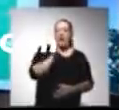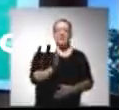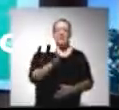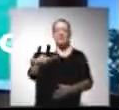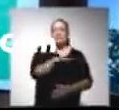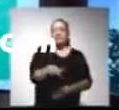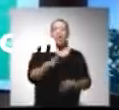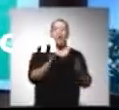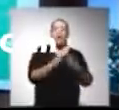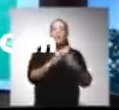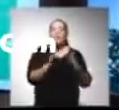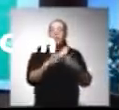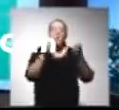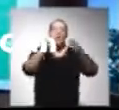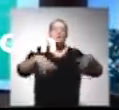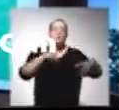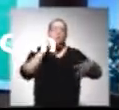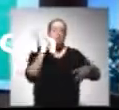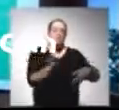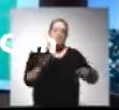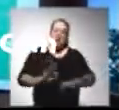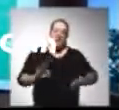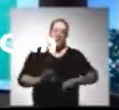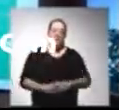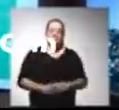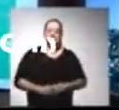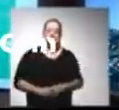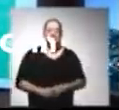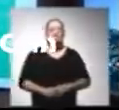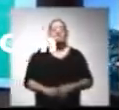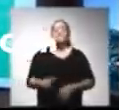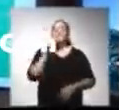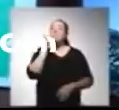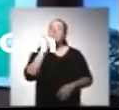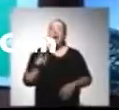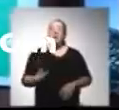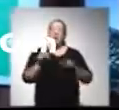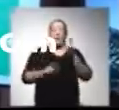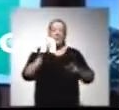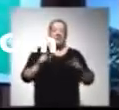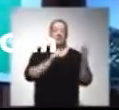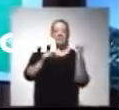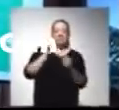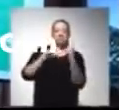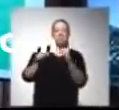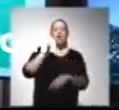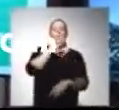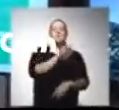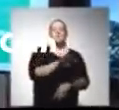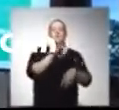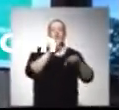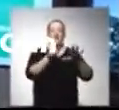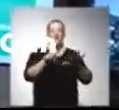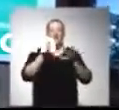deep caverns there. Check that out. Waterfalls of lava. Notice to the left of this,